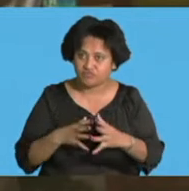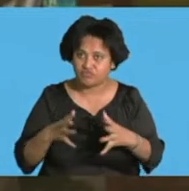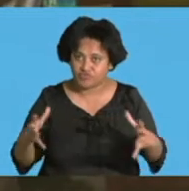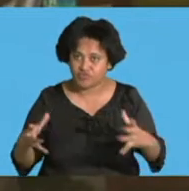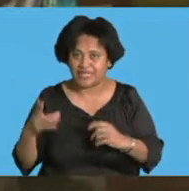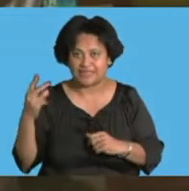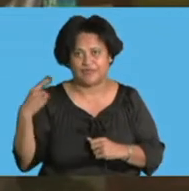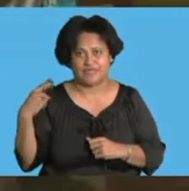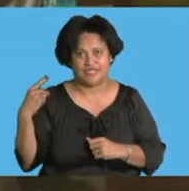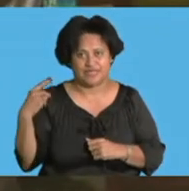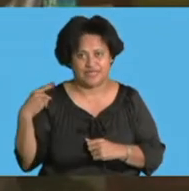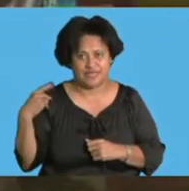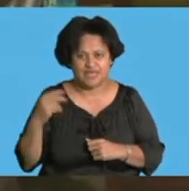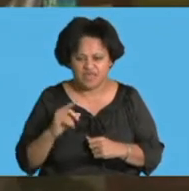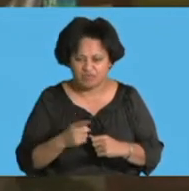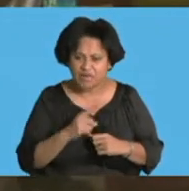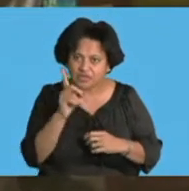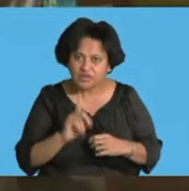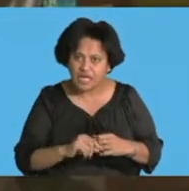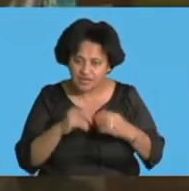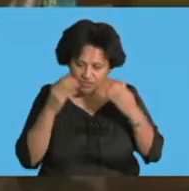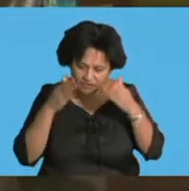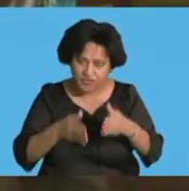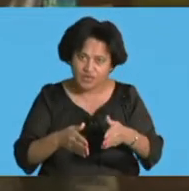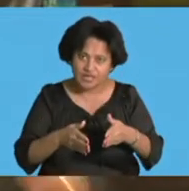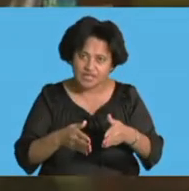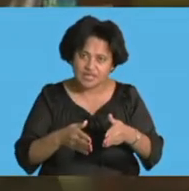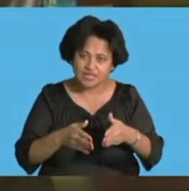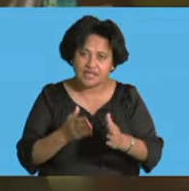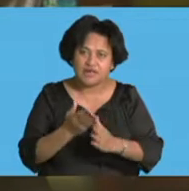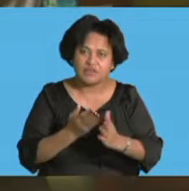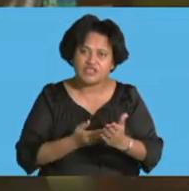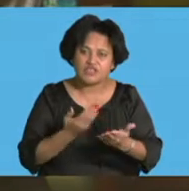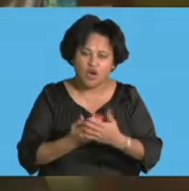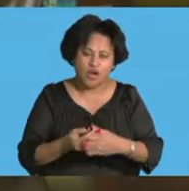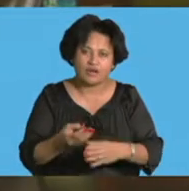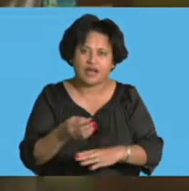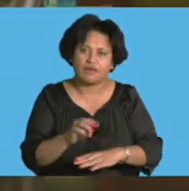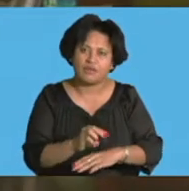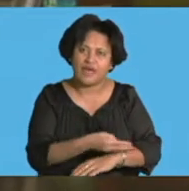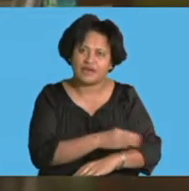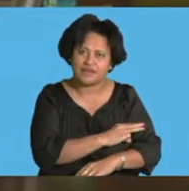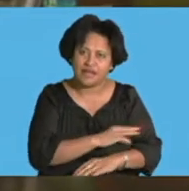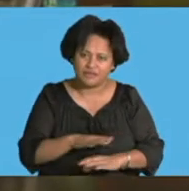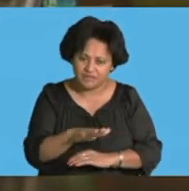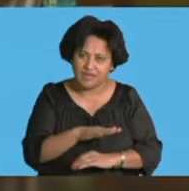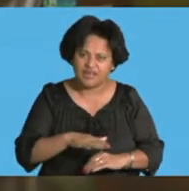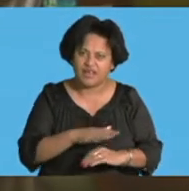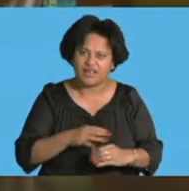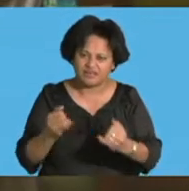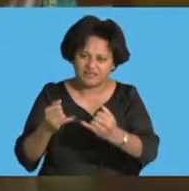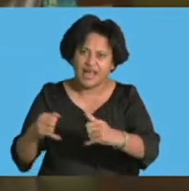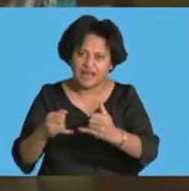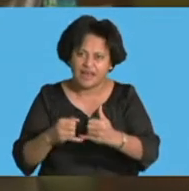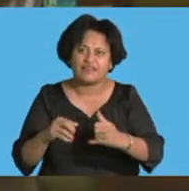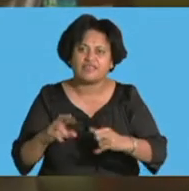However, today I will only speak on the budgetary provisions affecting the maritime sector, particularly for the Maritime Safety Authority of